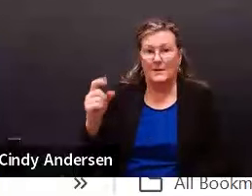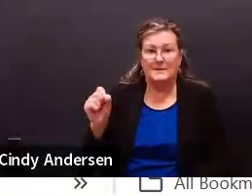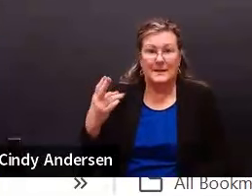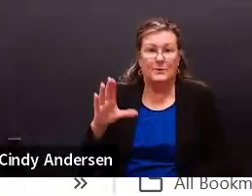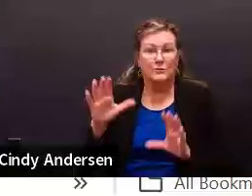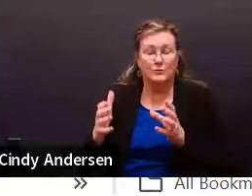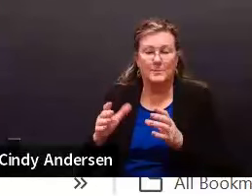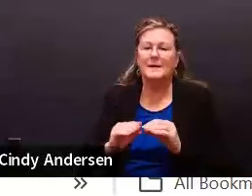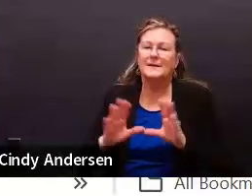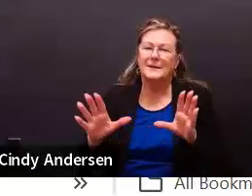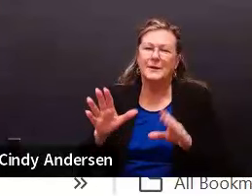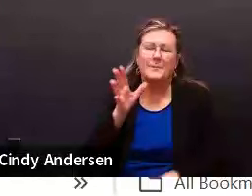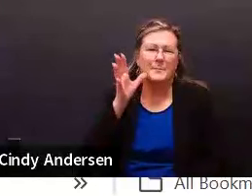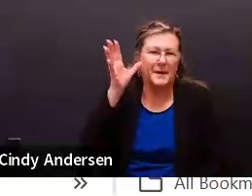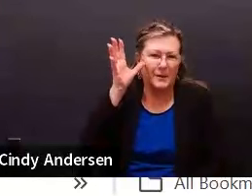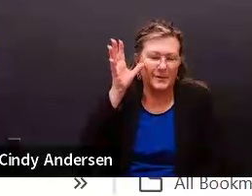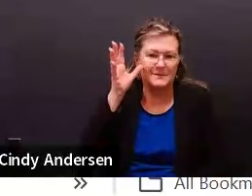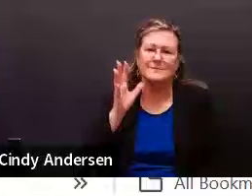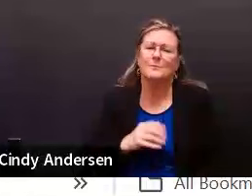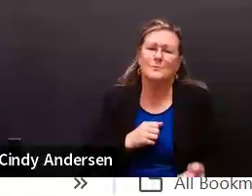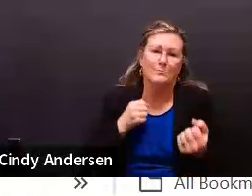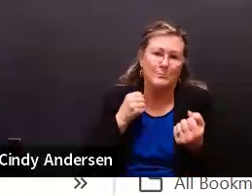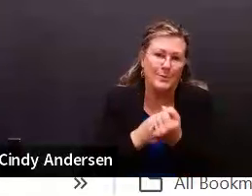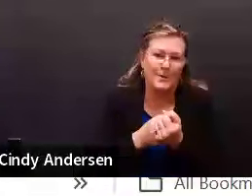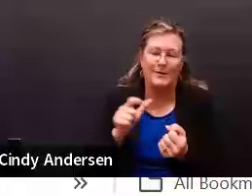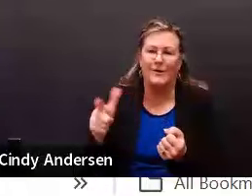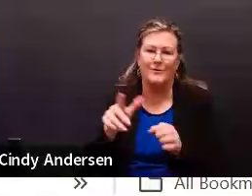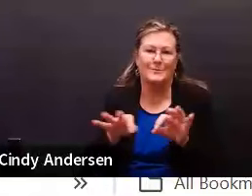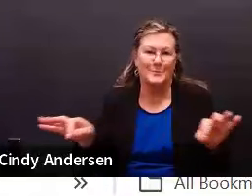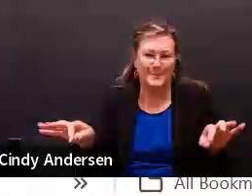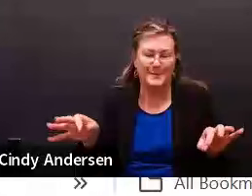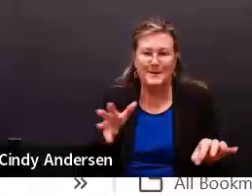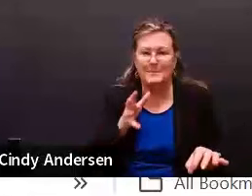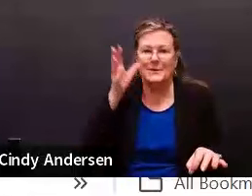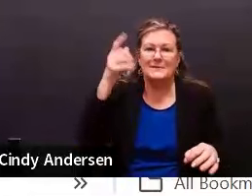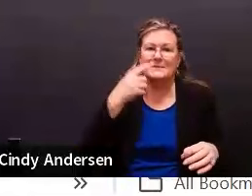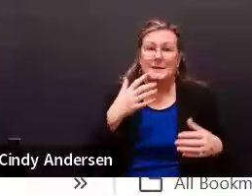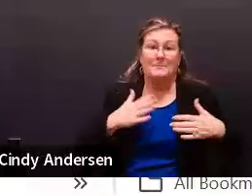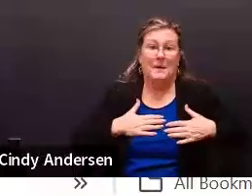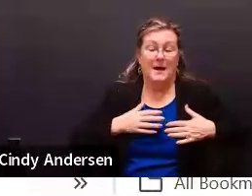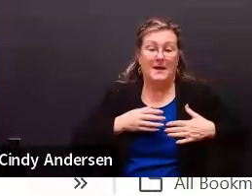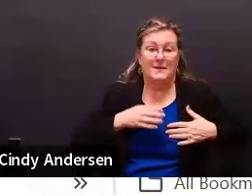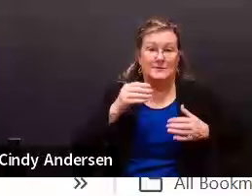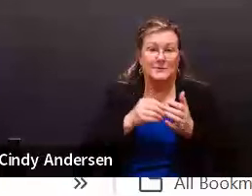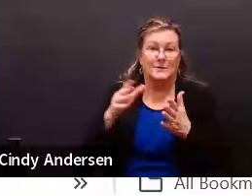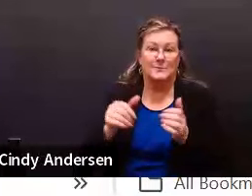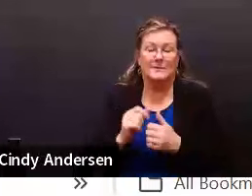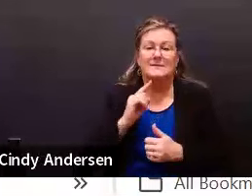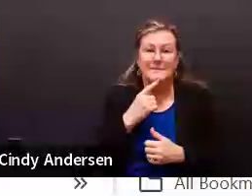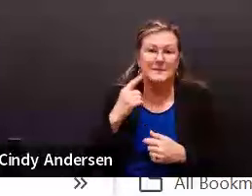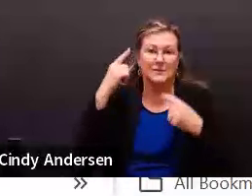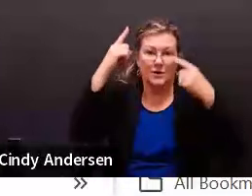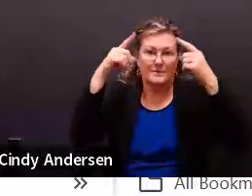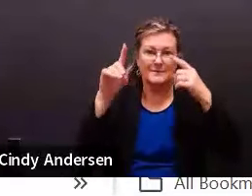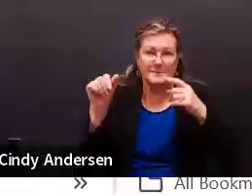clear that parents were in favor of the alternate diploma. Parents were saying, you know, my student with a significant cognitive disability has spent 4